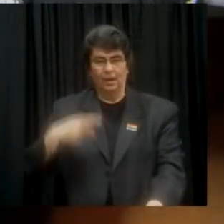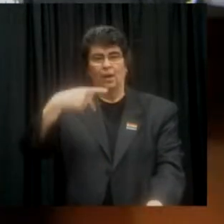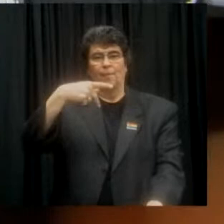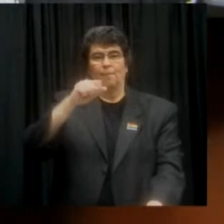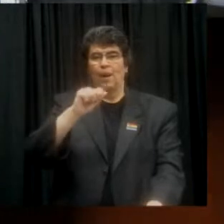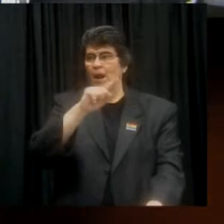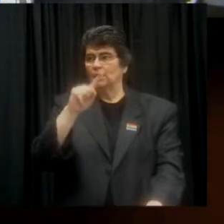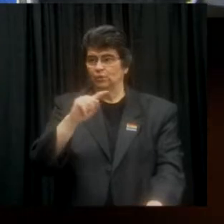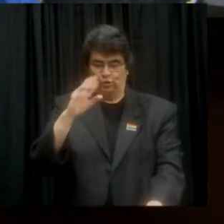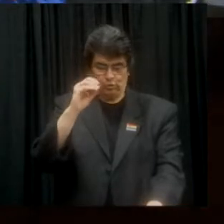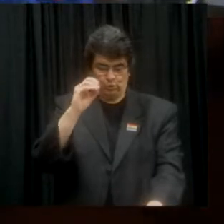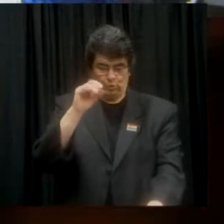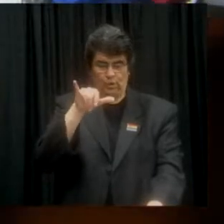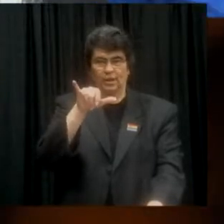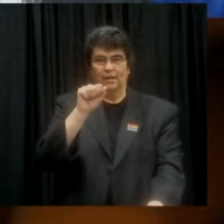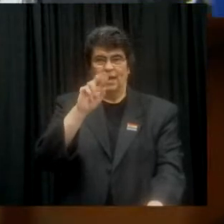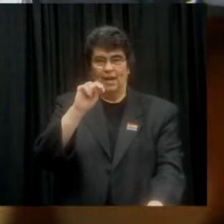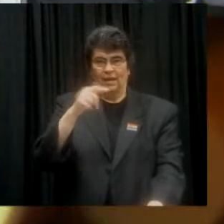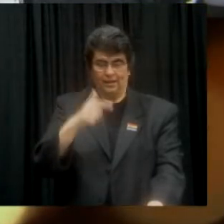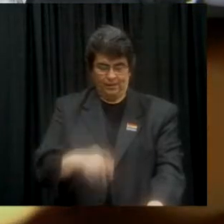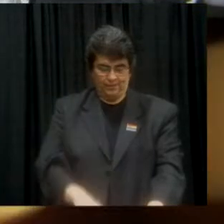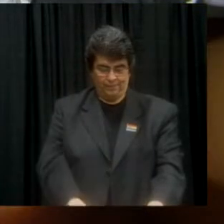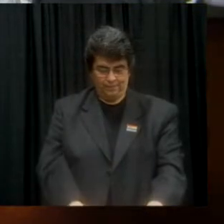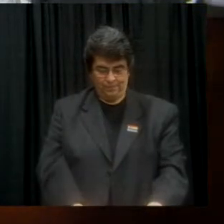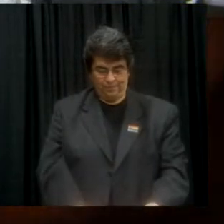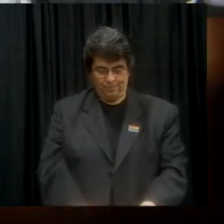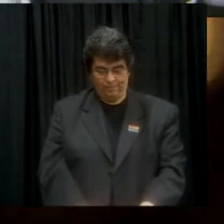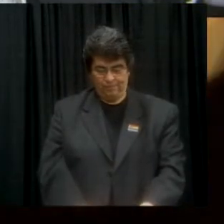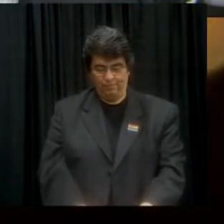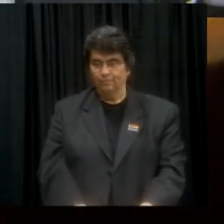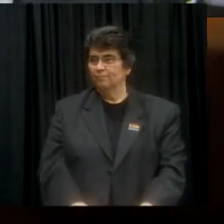Pa Zhu Yang.